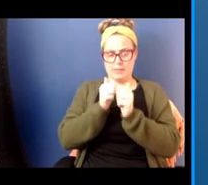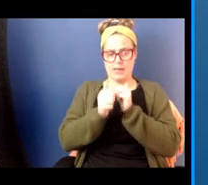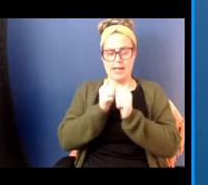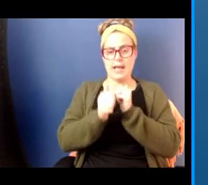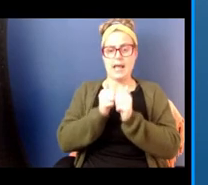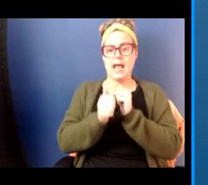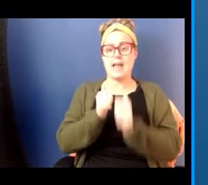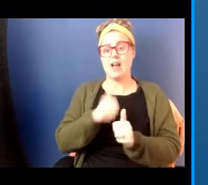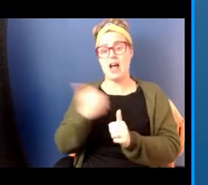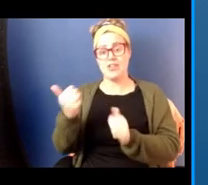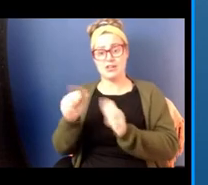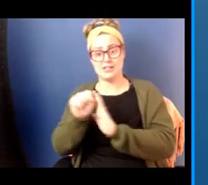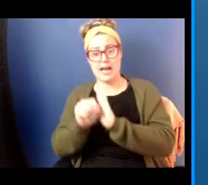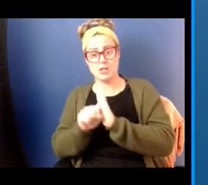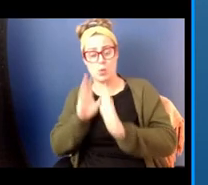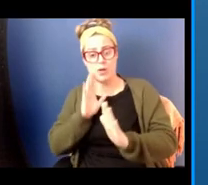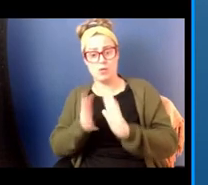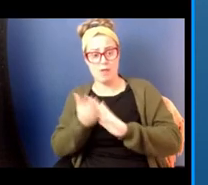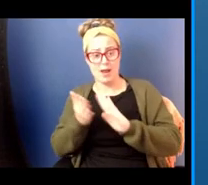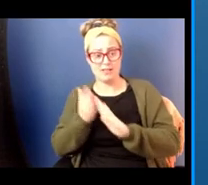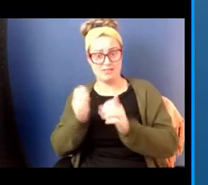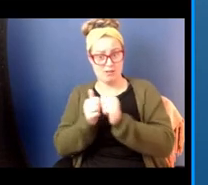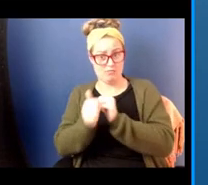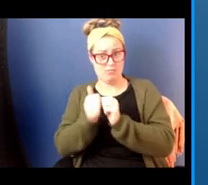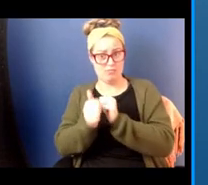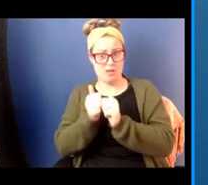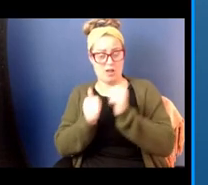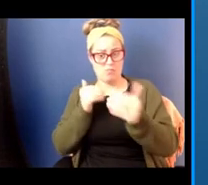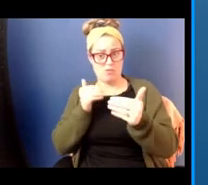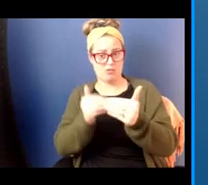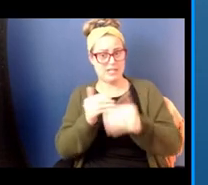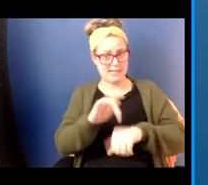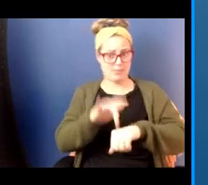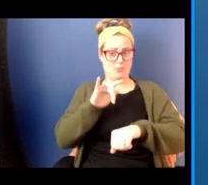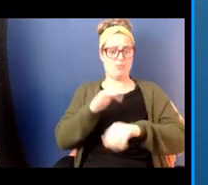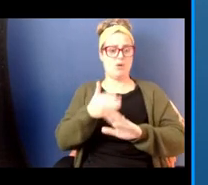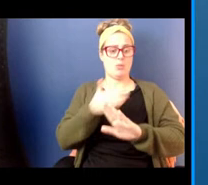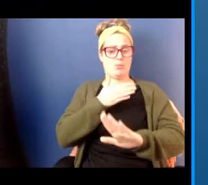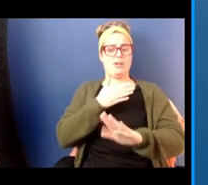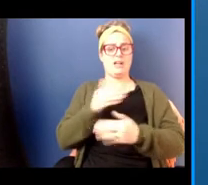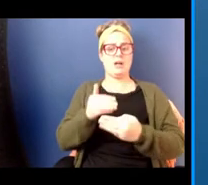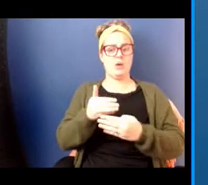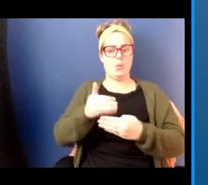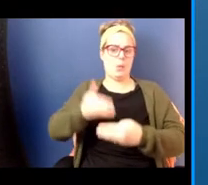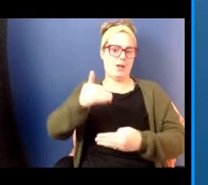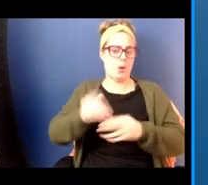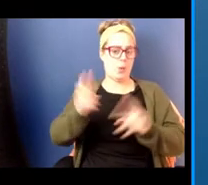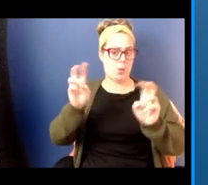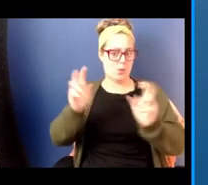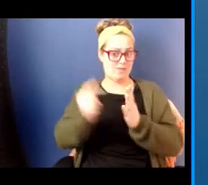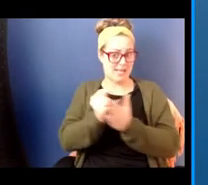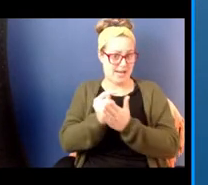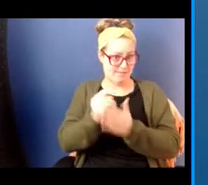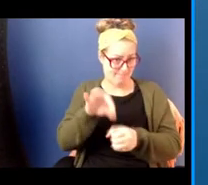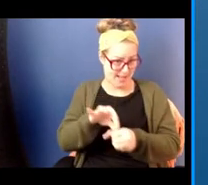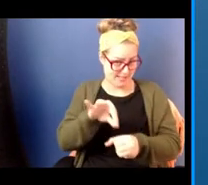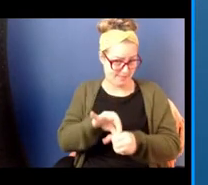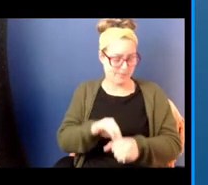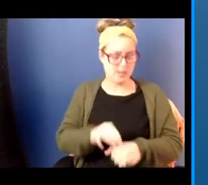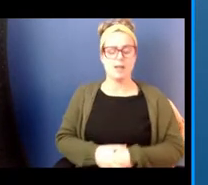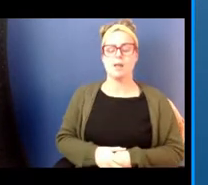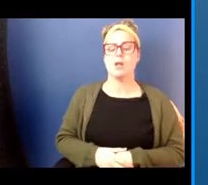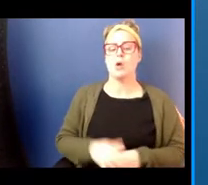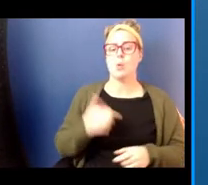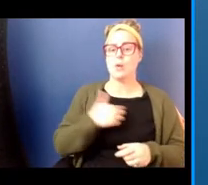I simply ask everyone this committee to consider the ongoing consequences in situations we will create as resolve the